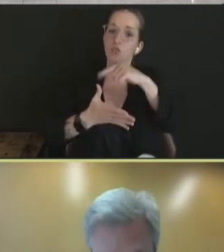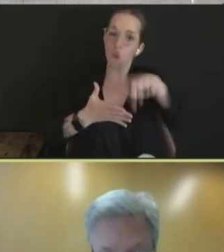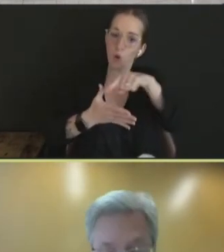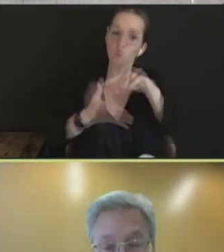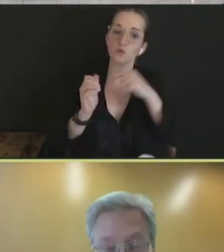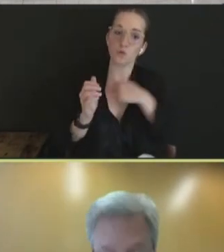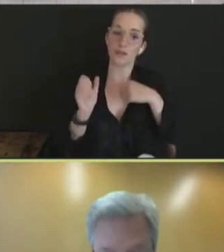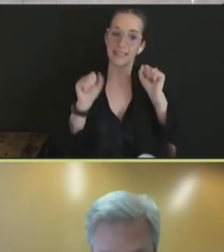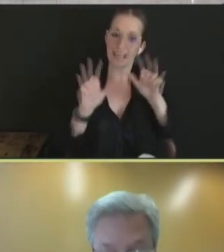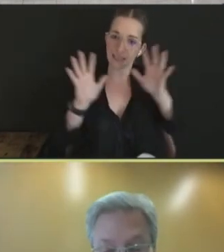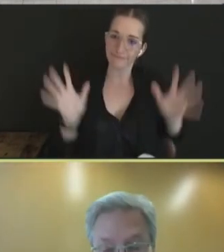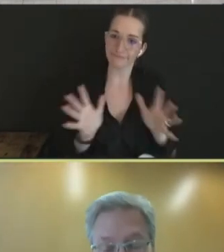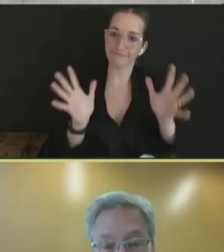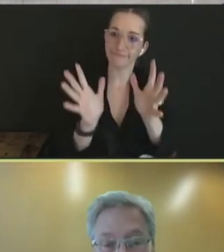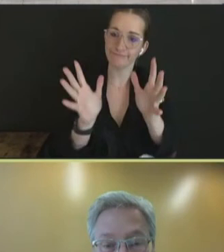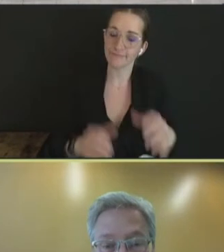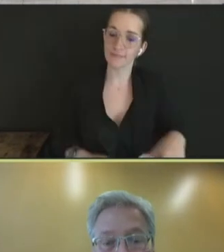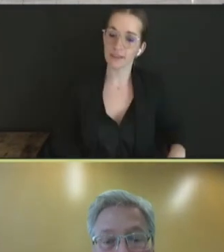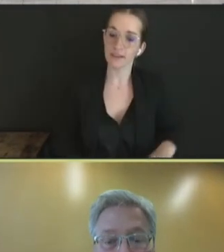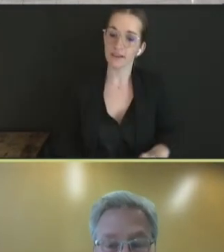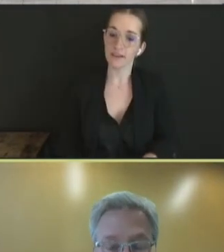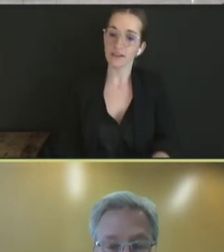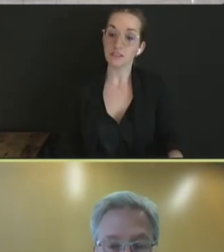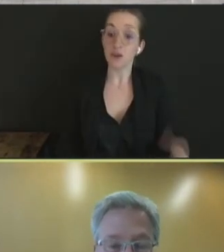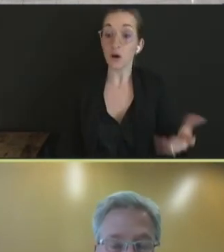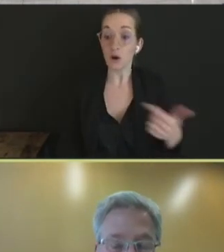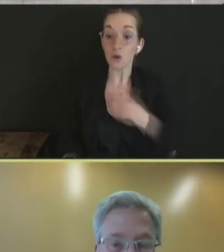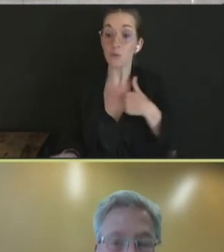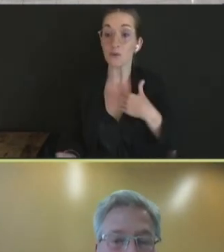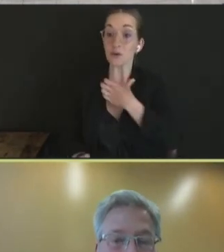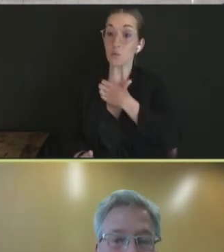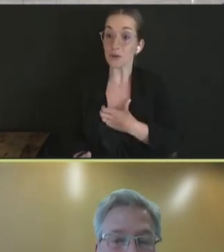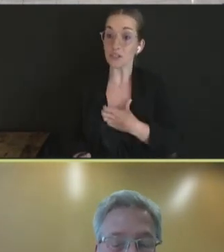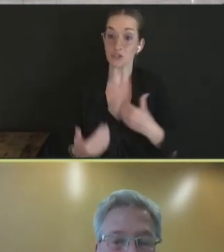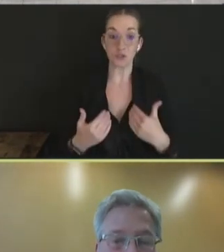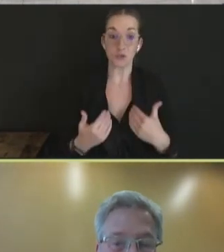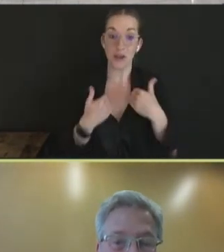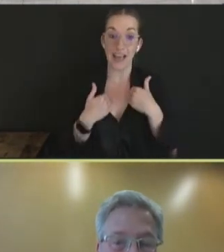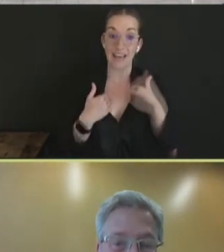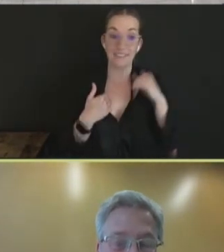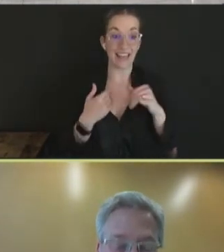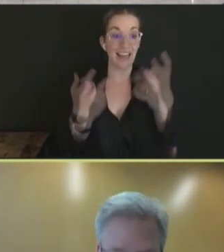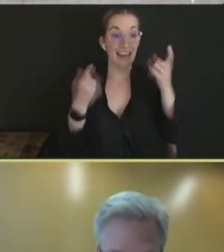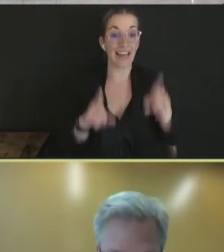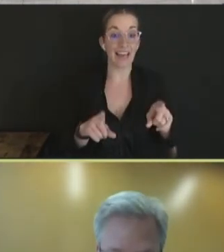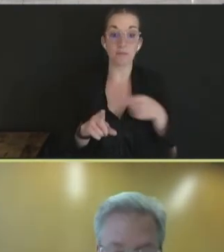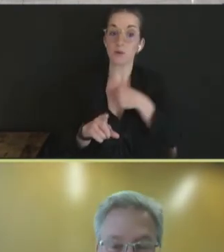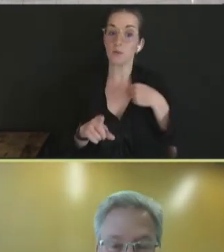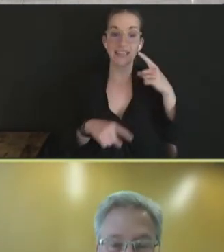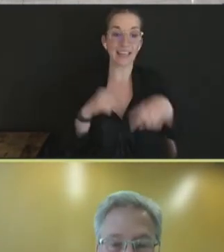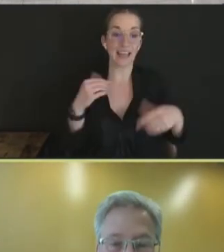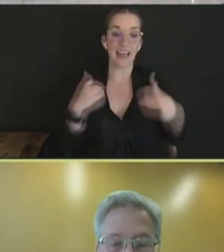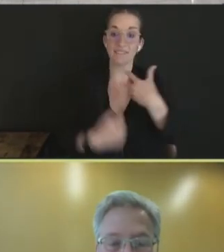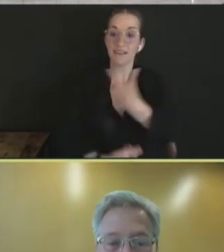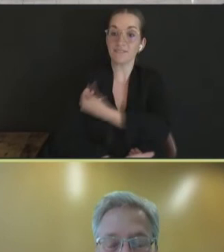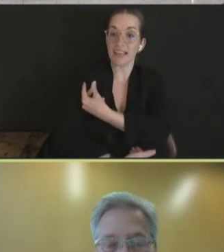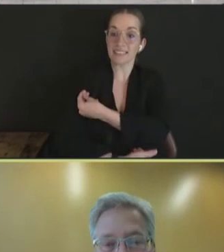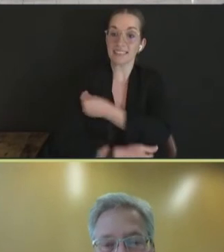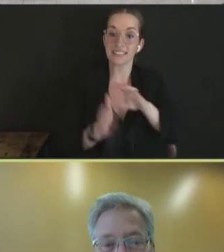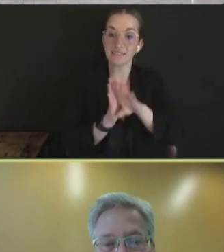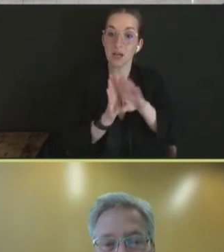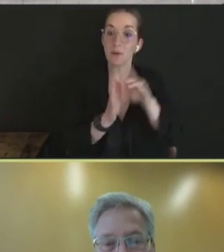frankly, though we might wish to have it happen, we can't have vaccine development for